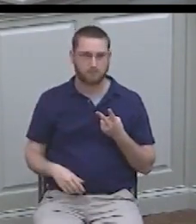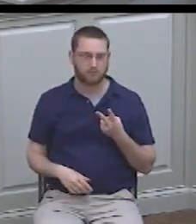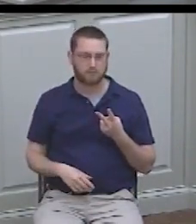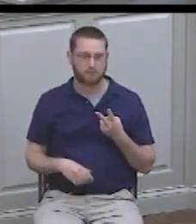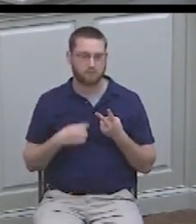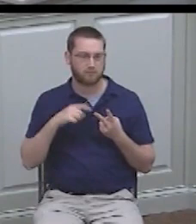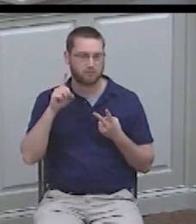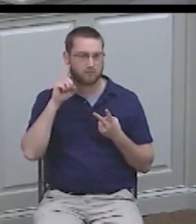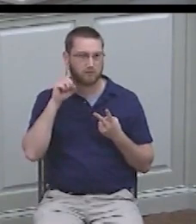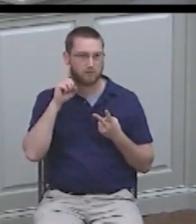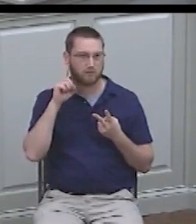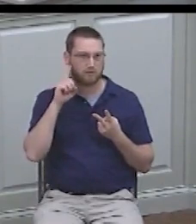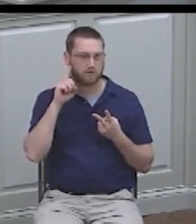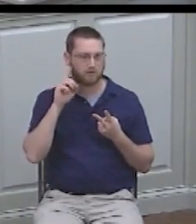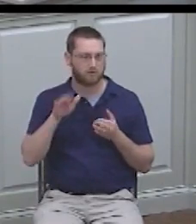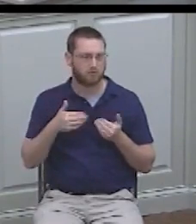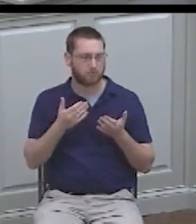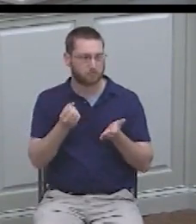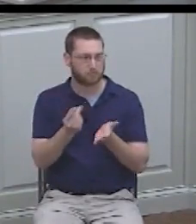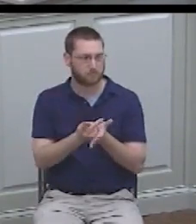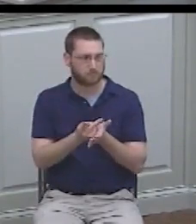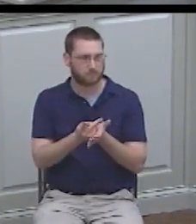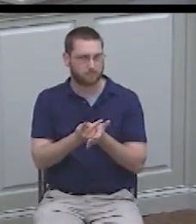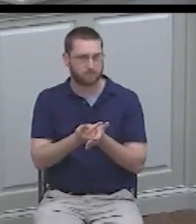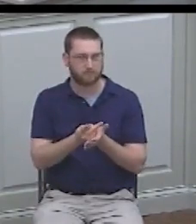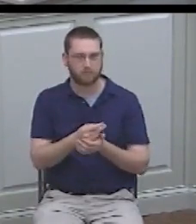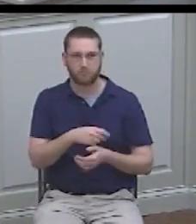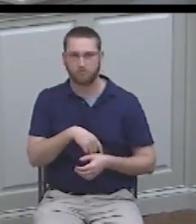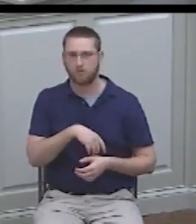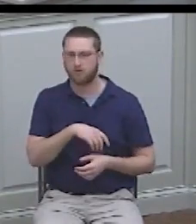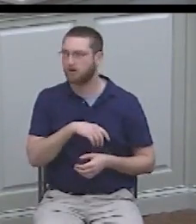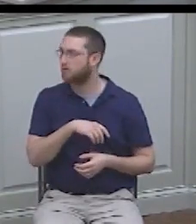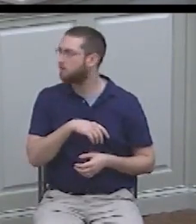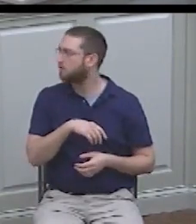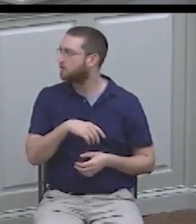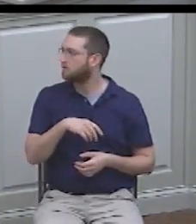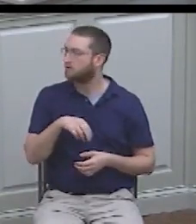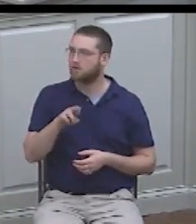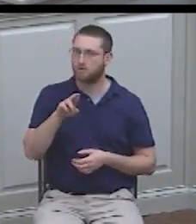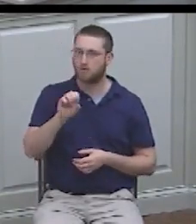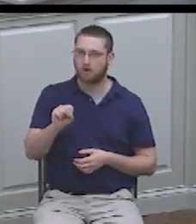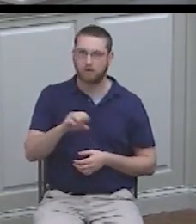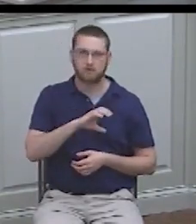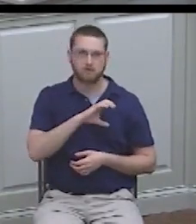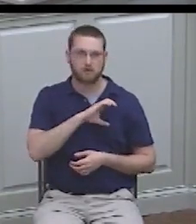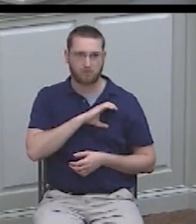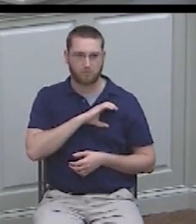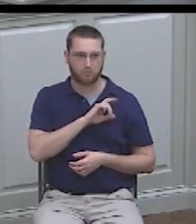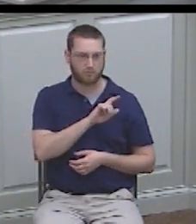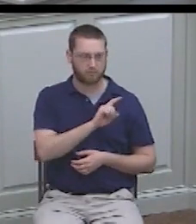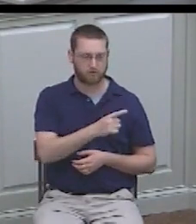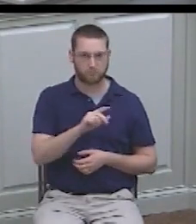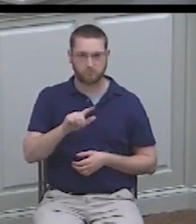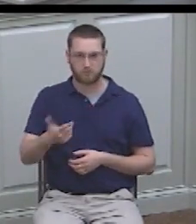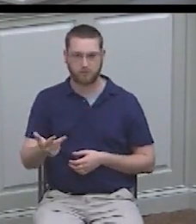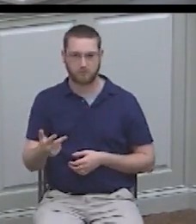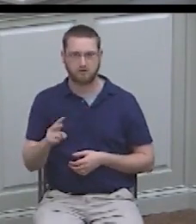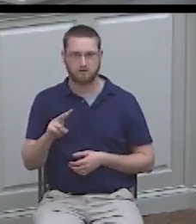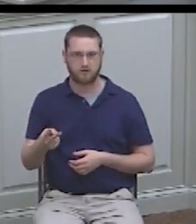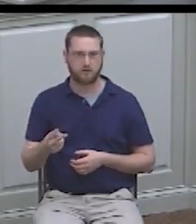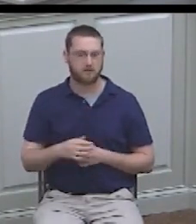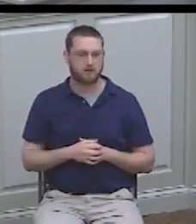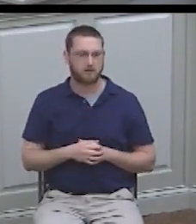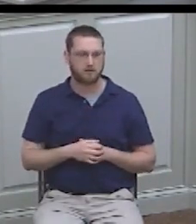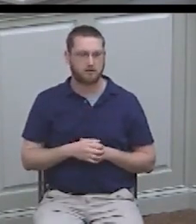15. Do I hear a motion to approve? So moved. Second. Thank you, gentlemen. Any discussion?